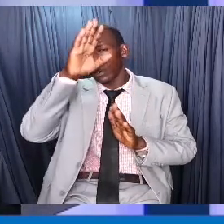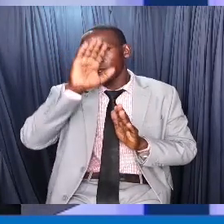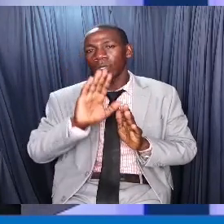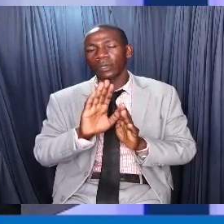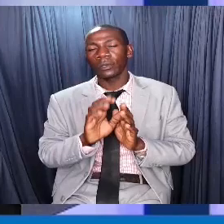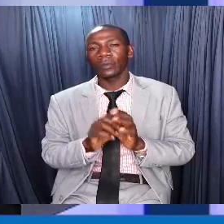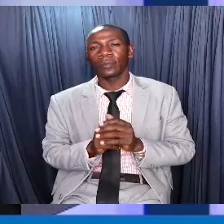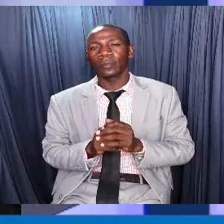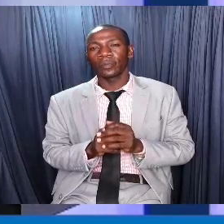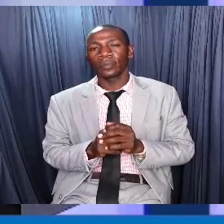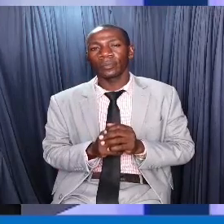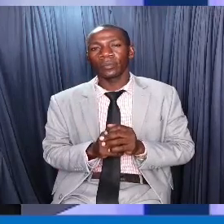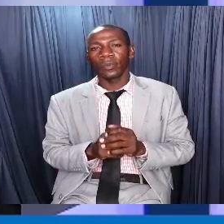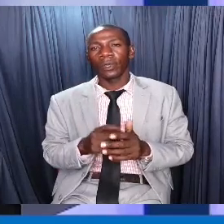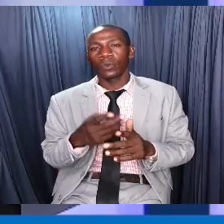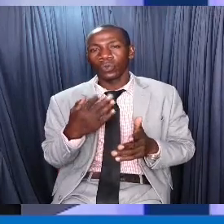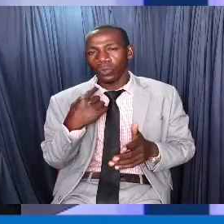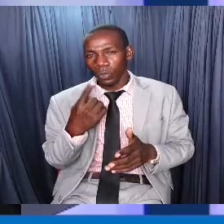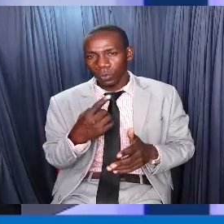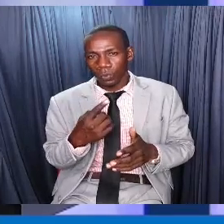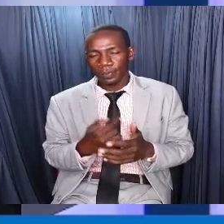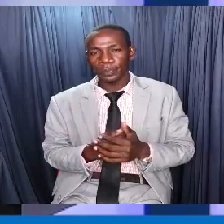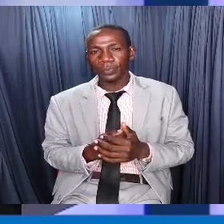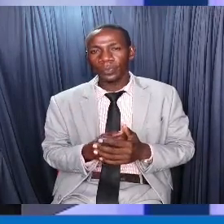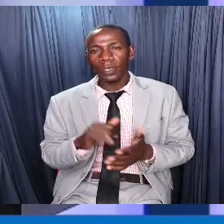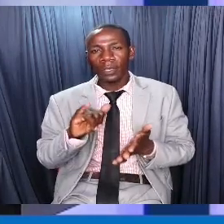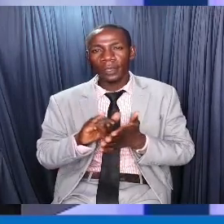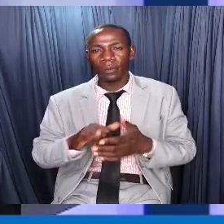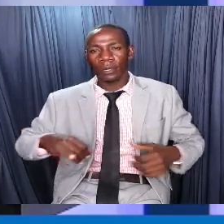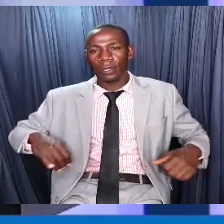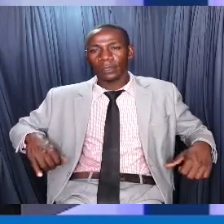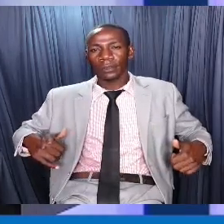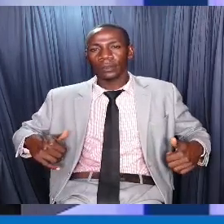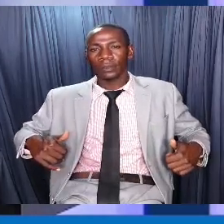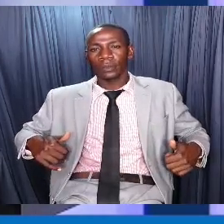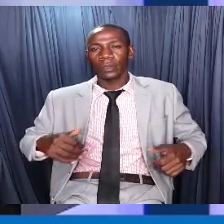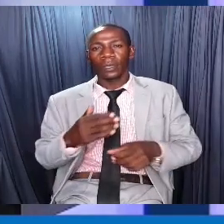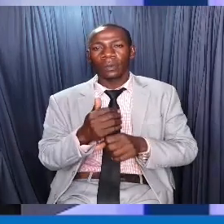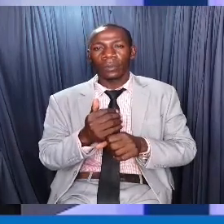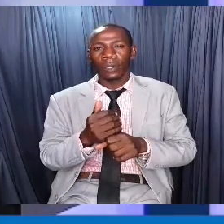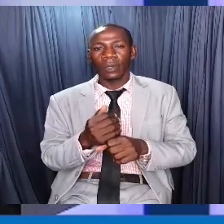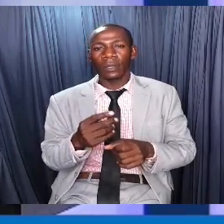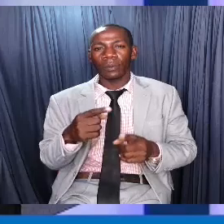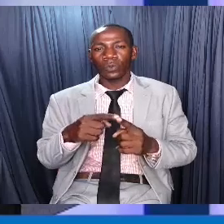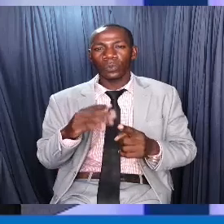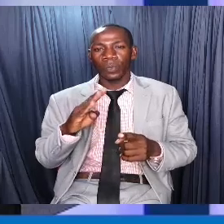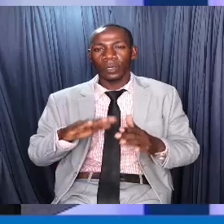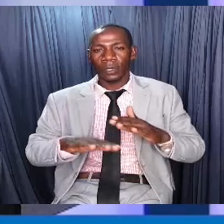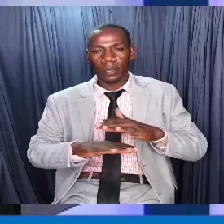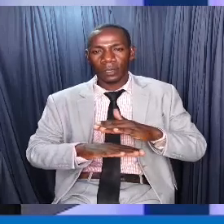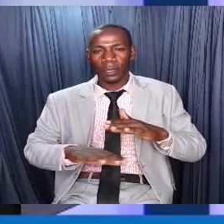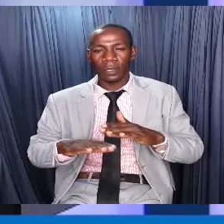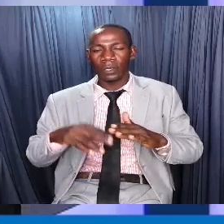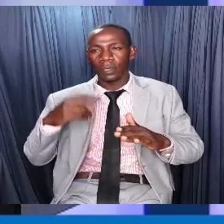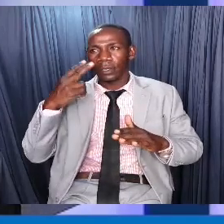God. Basi so kiburi hicho that pride kikawafanya wao chini made them to be under